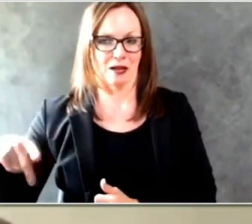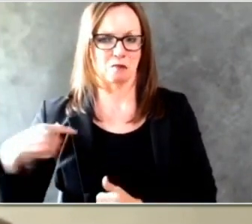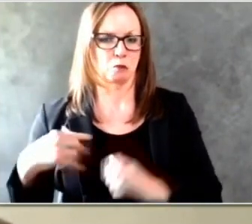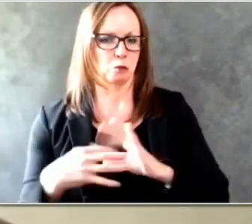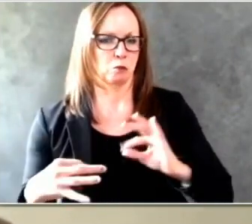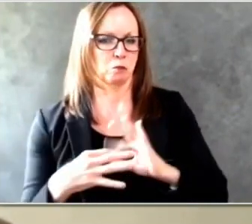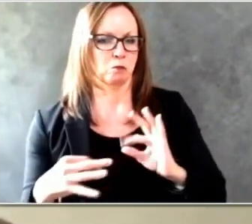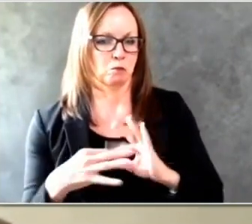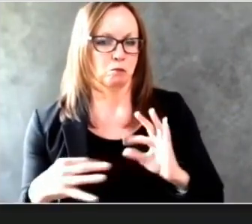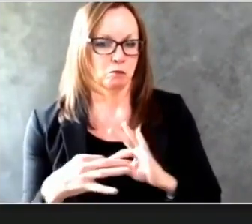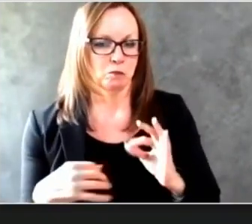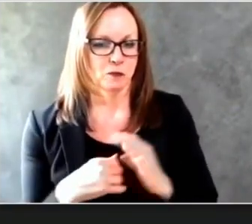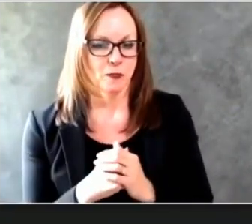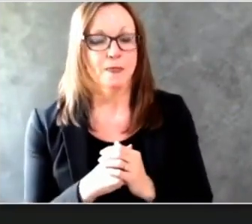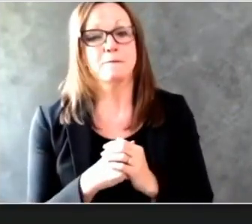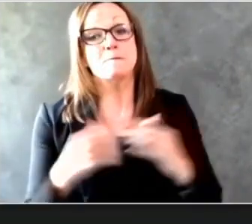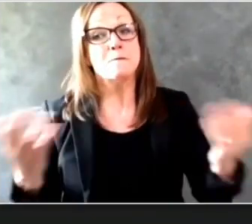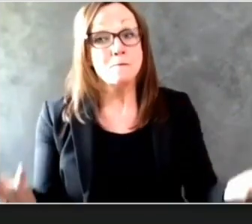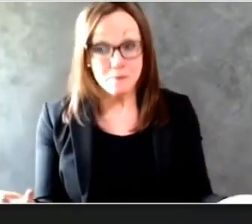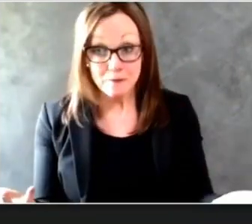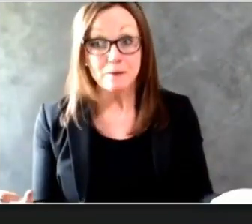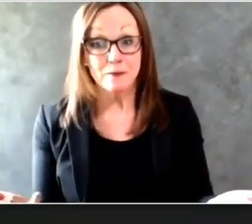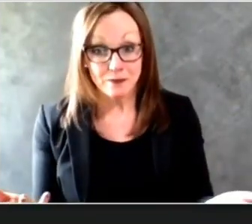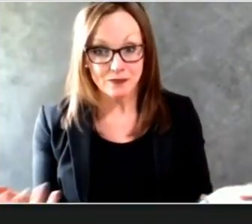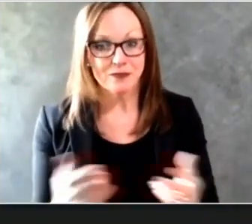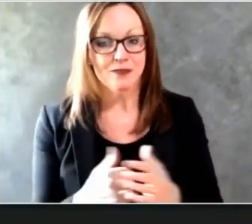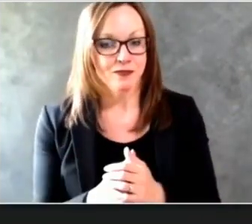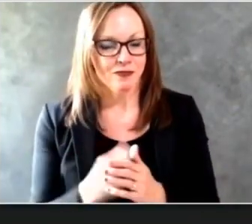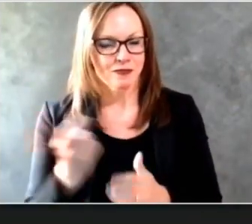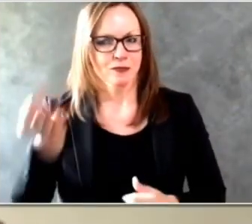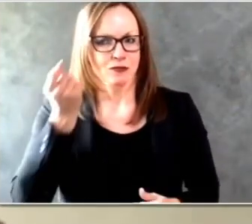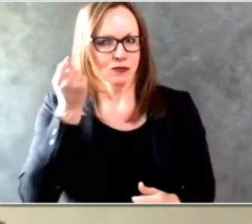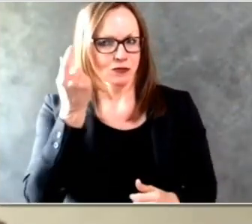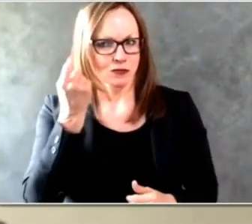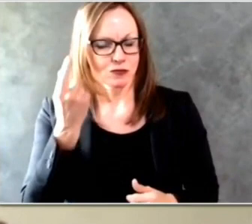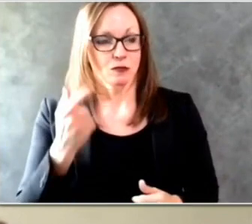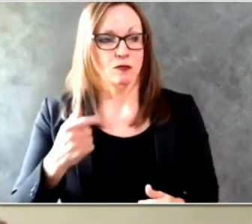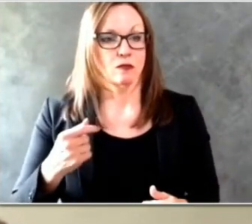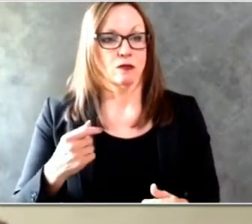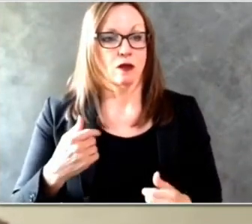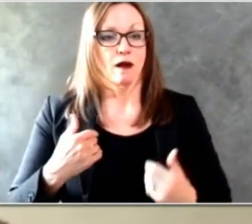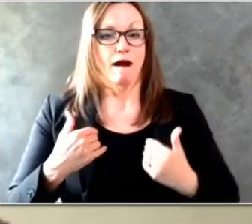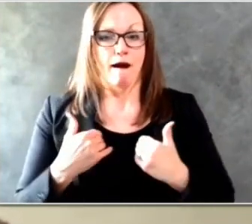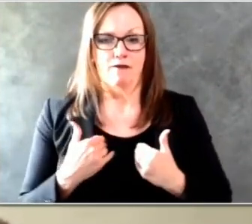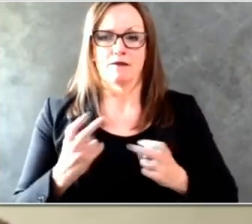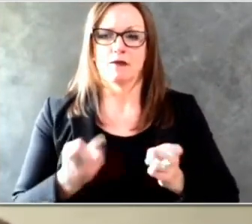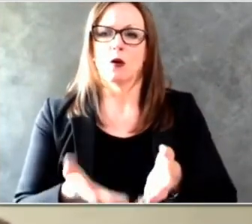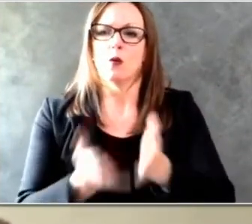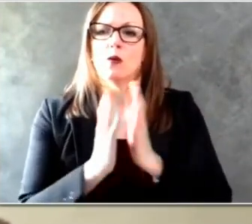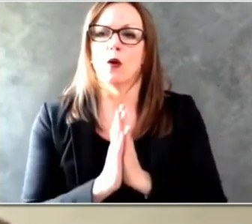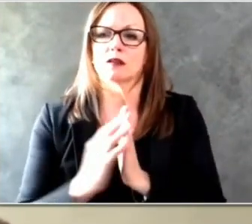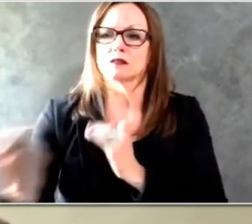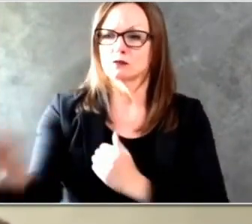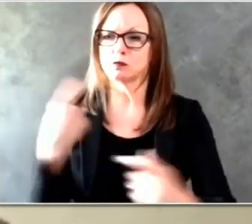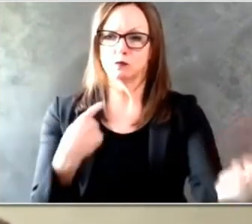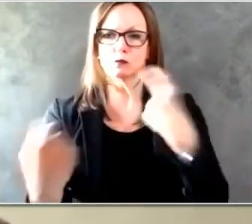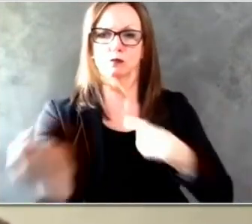our community test sites, has to do with the priority level and what type of a test